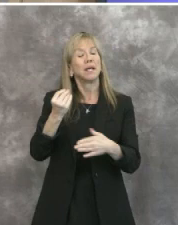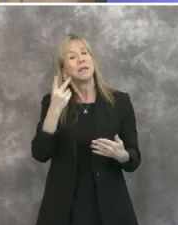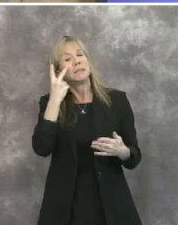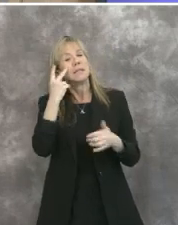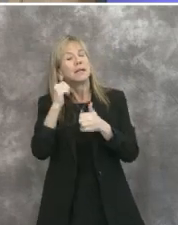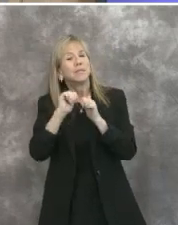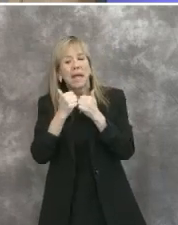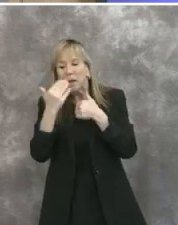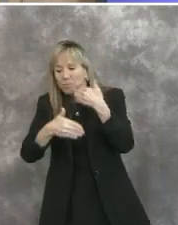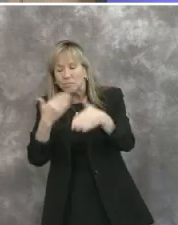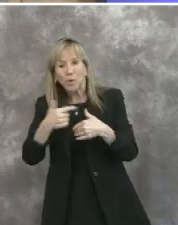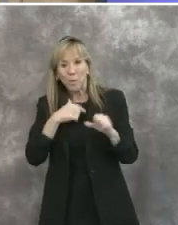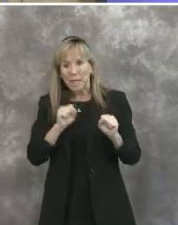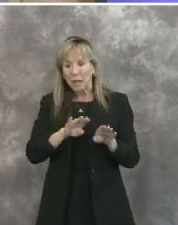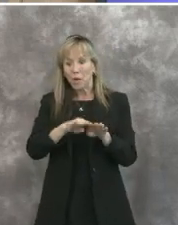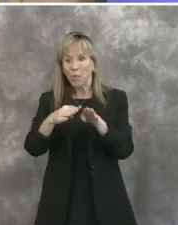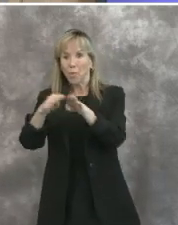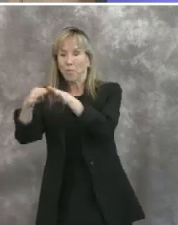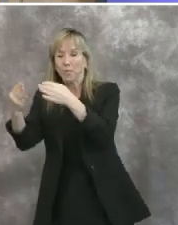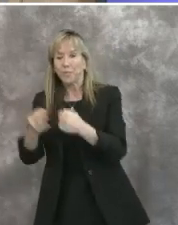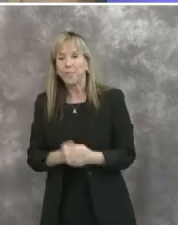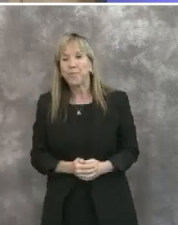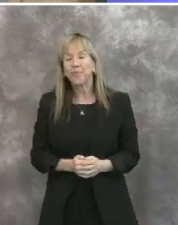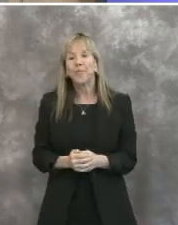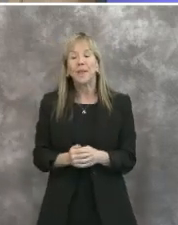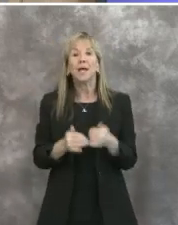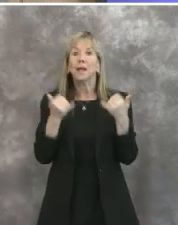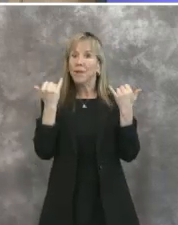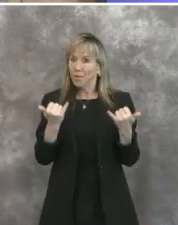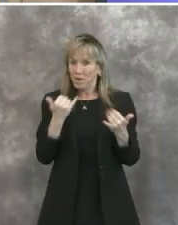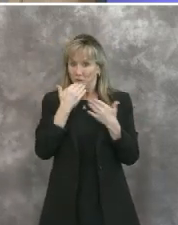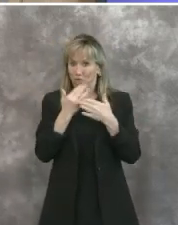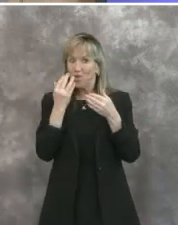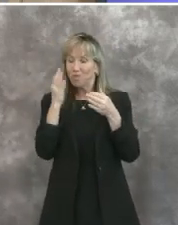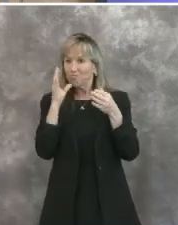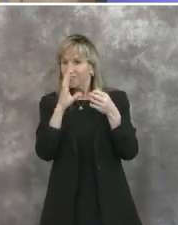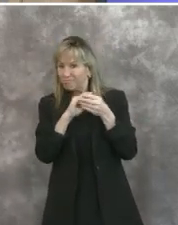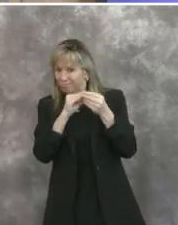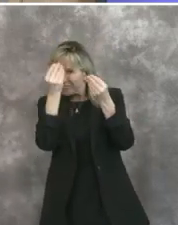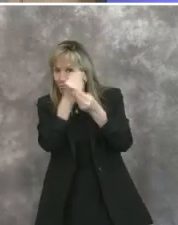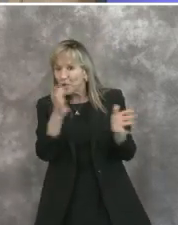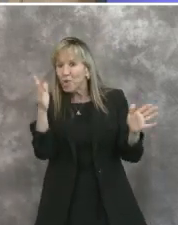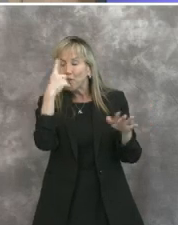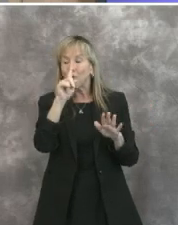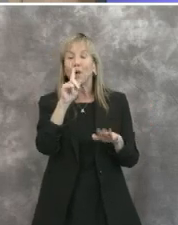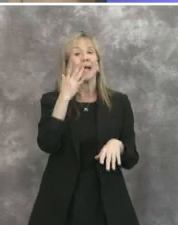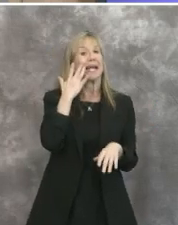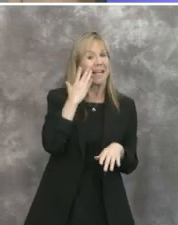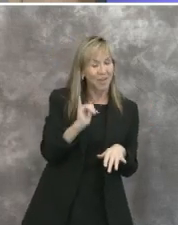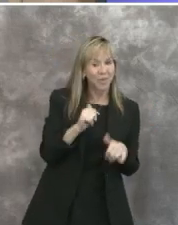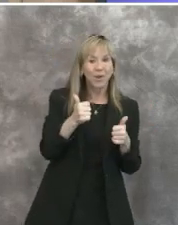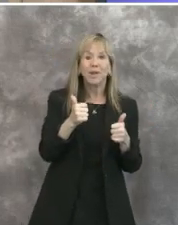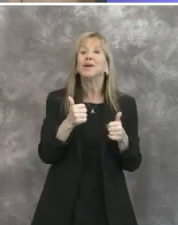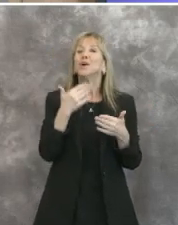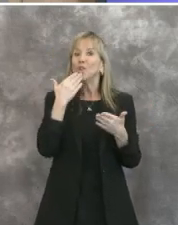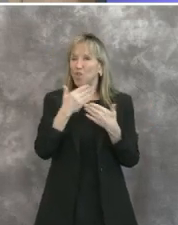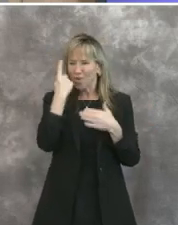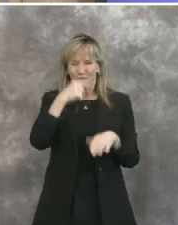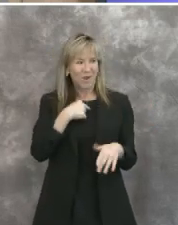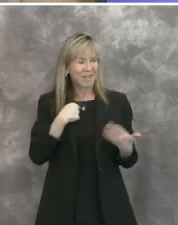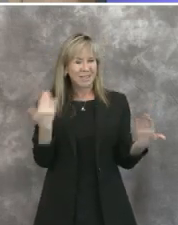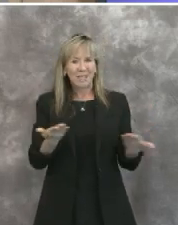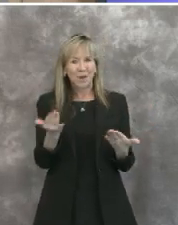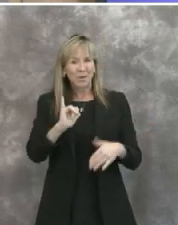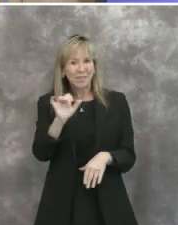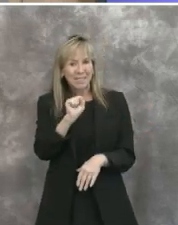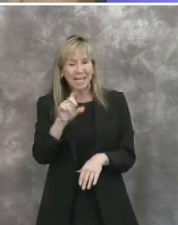how far we can go responsibly. While today is good news for the state of California and it is encouraging news for us here in San Diego